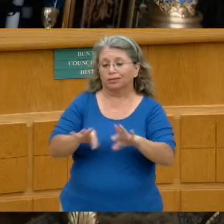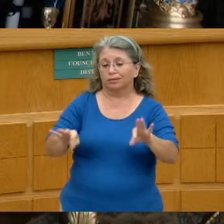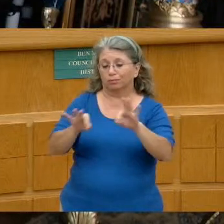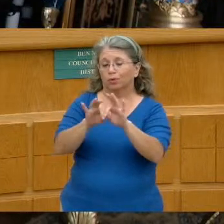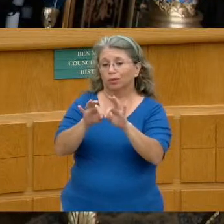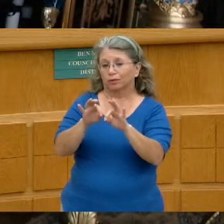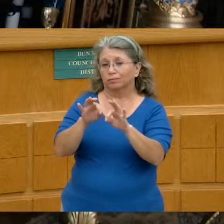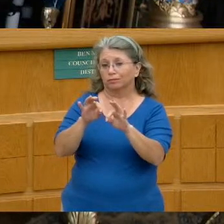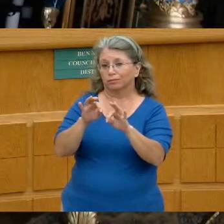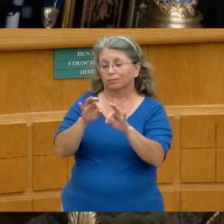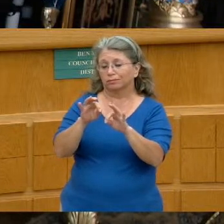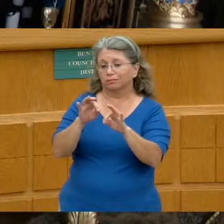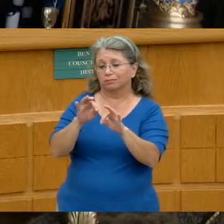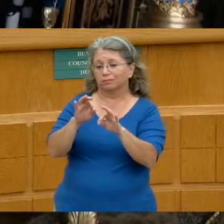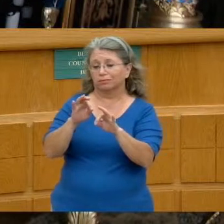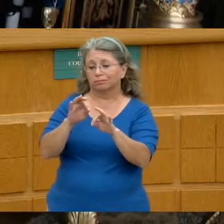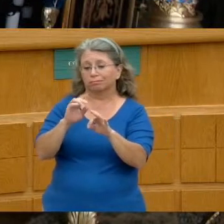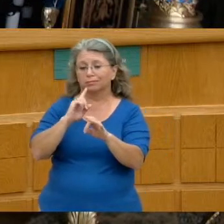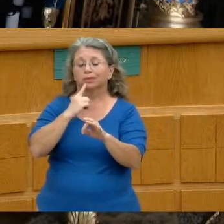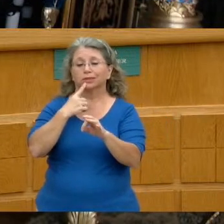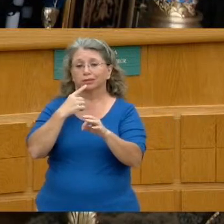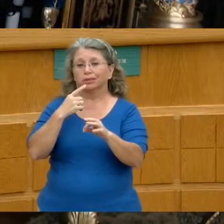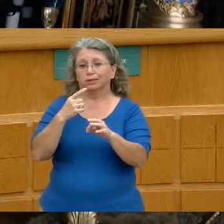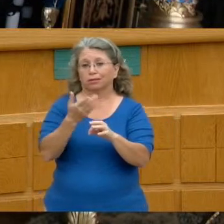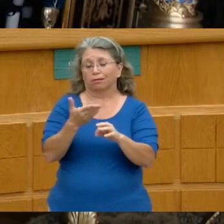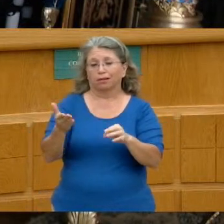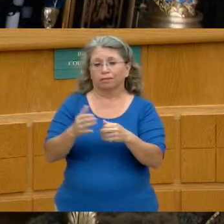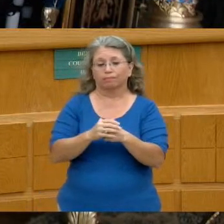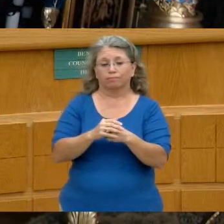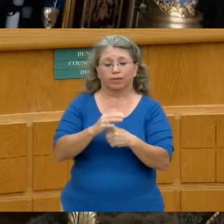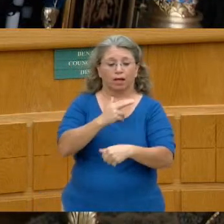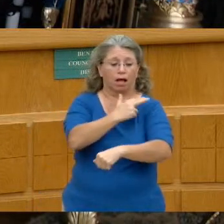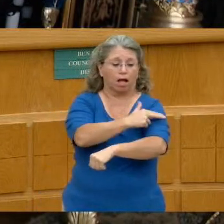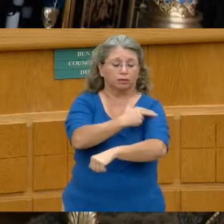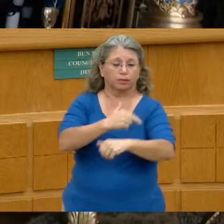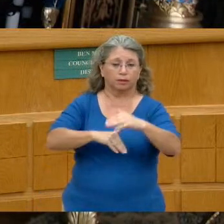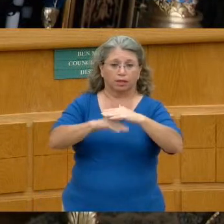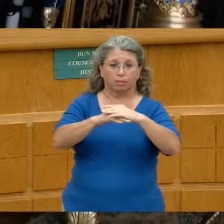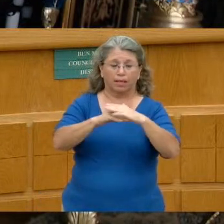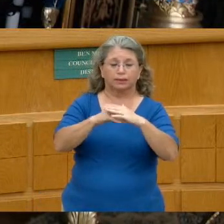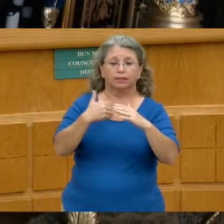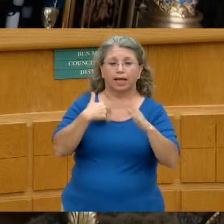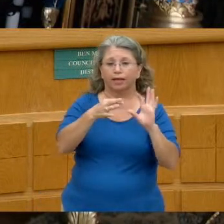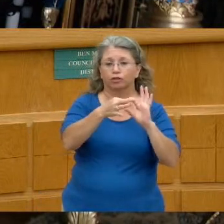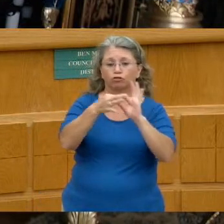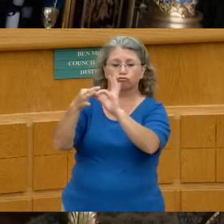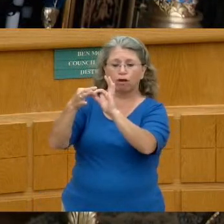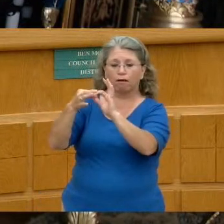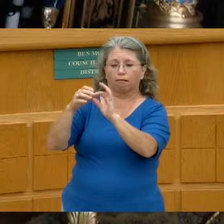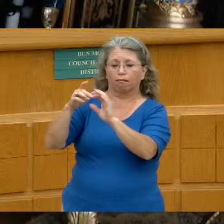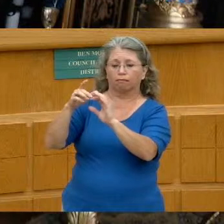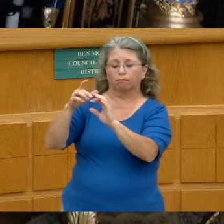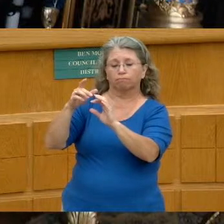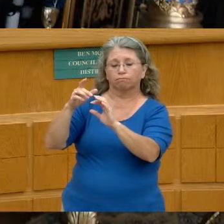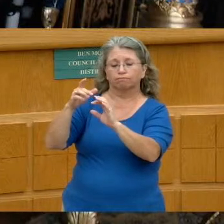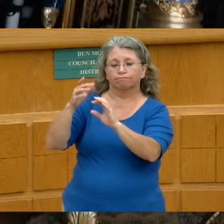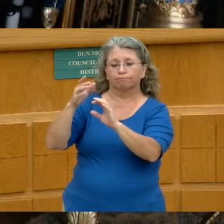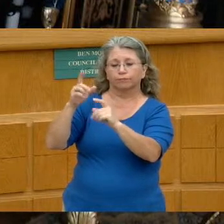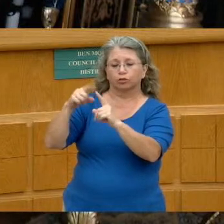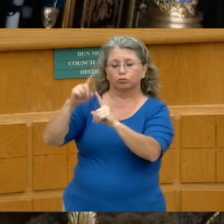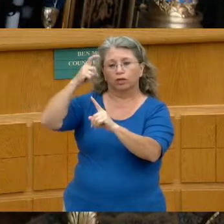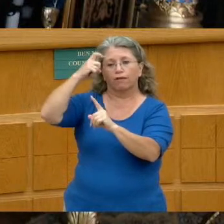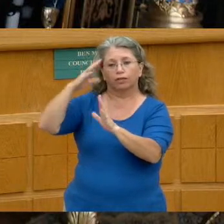capacity had a direct link to Governor Abbott's order yesterday, his